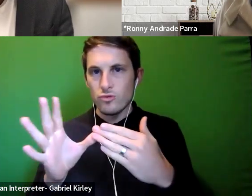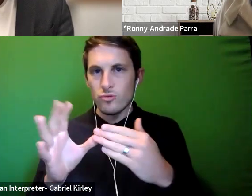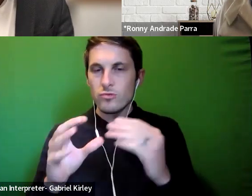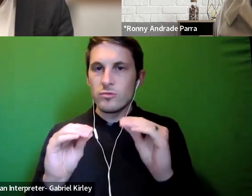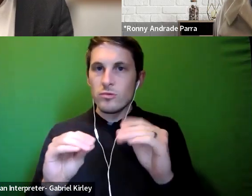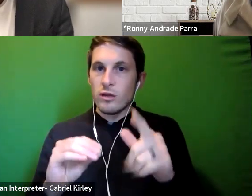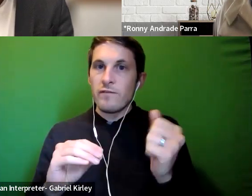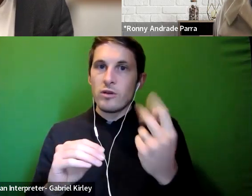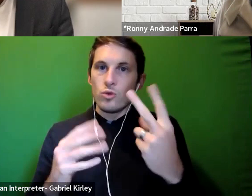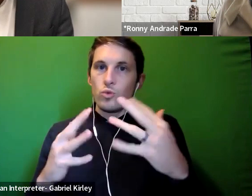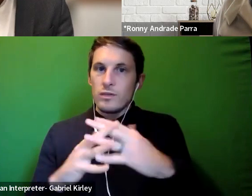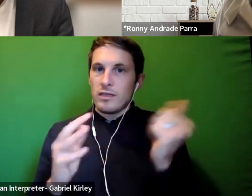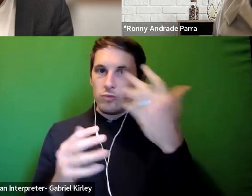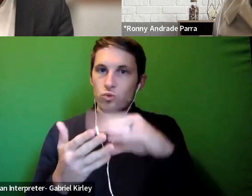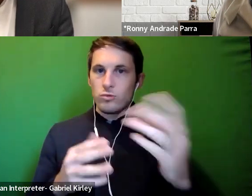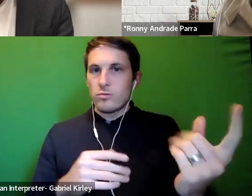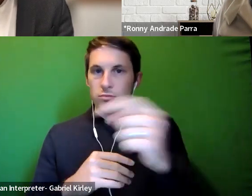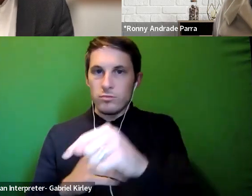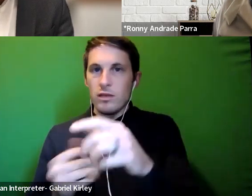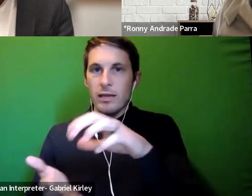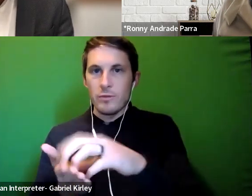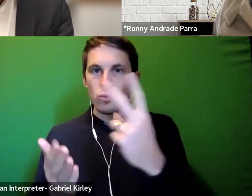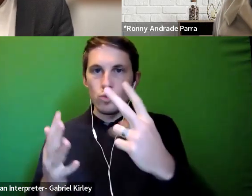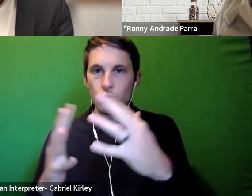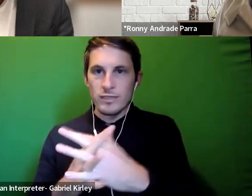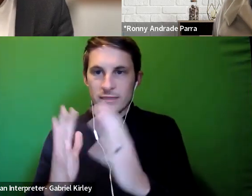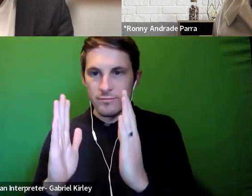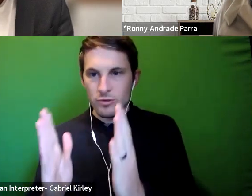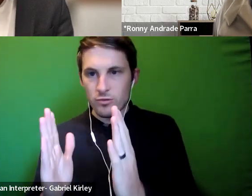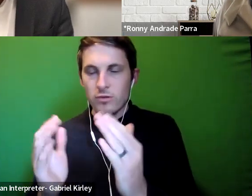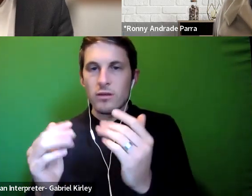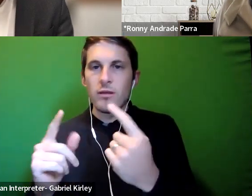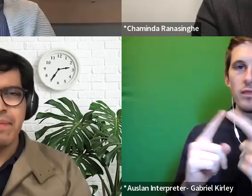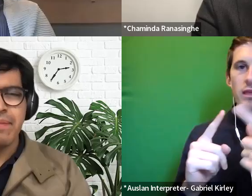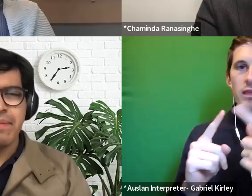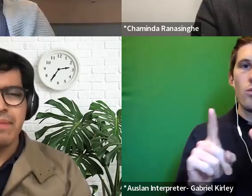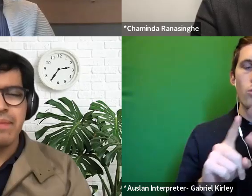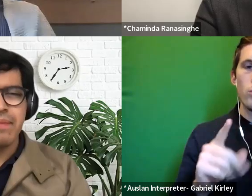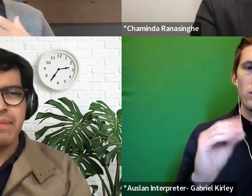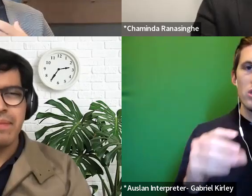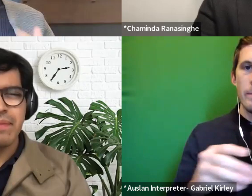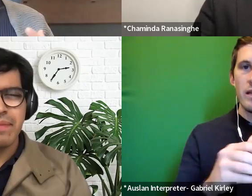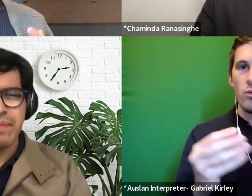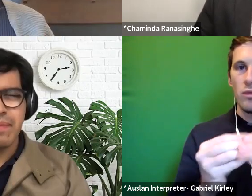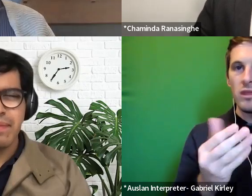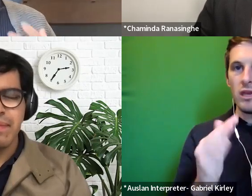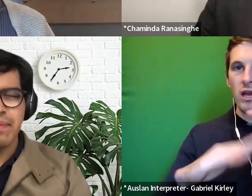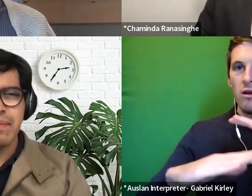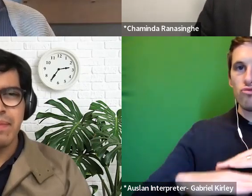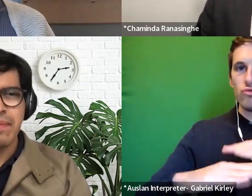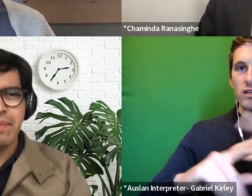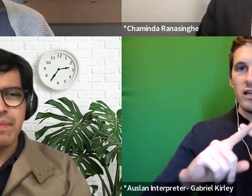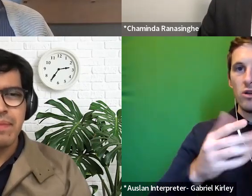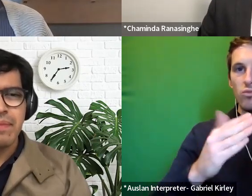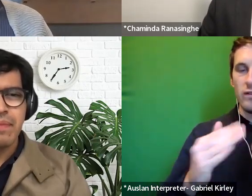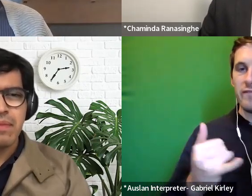on campus in intensive blocks, but they would be embedded in country and with their communities. And it was a very inspirational